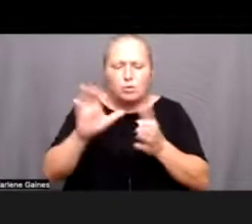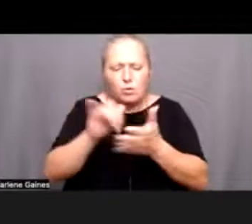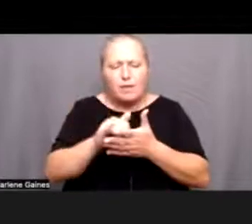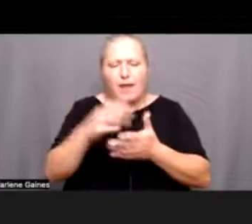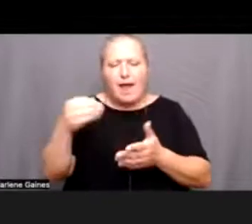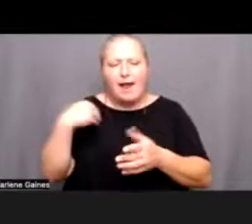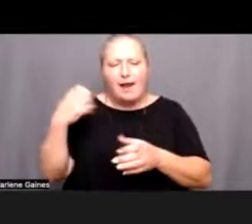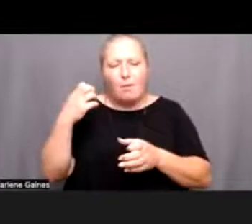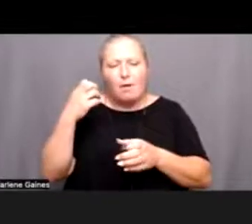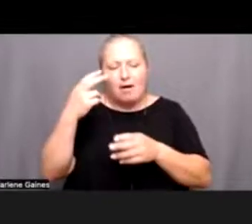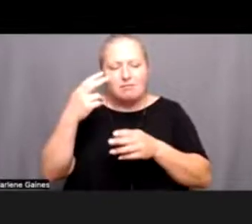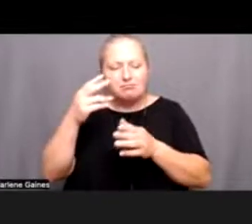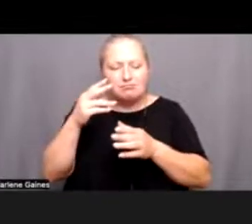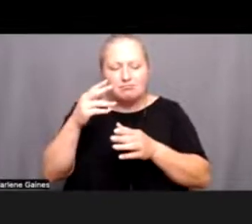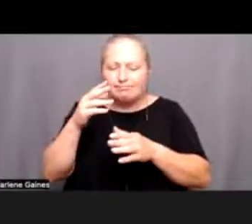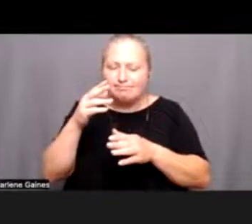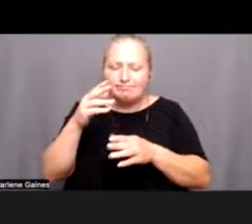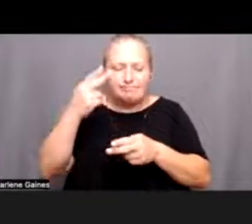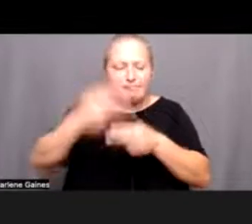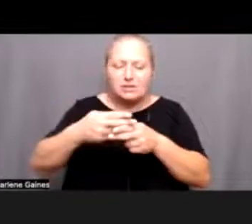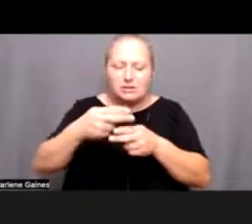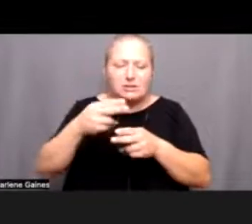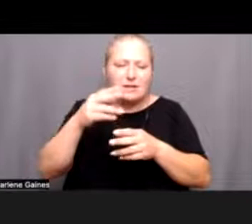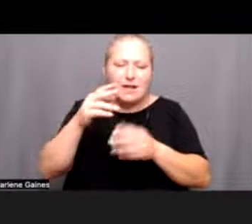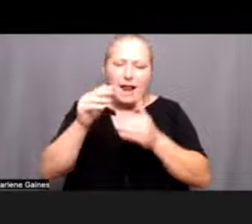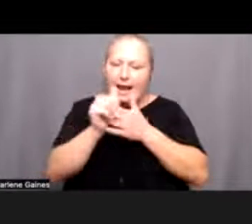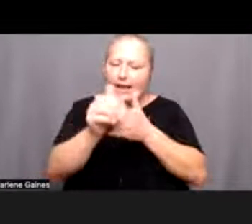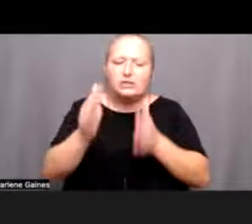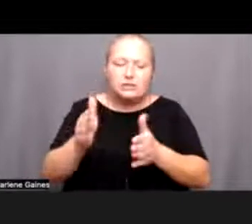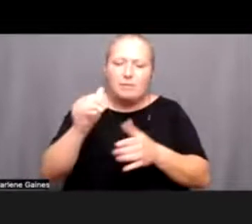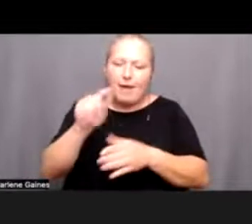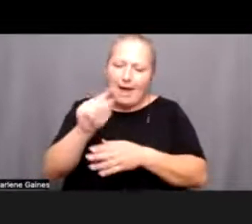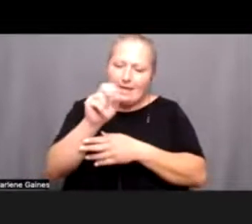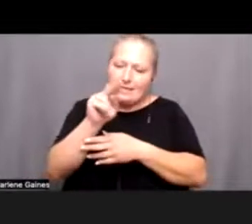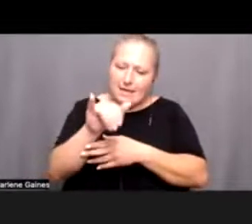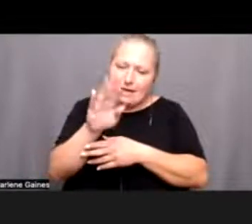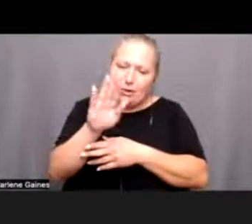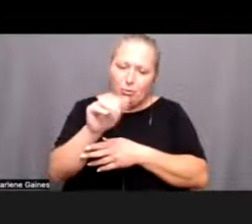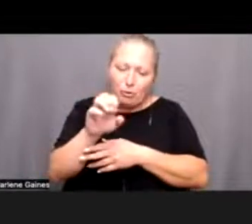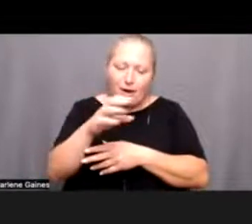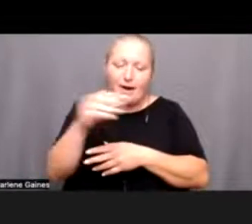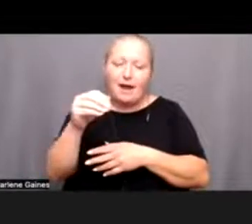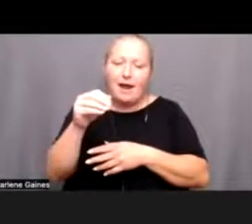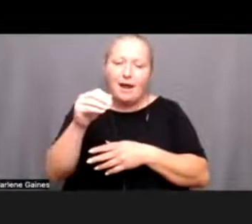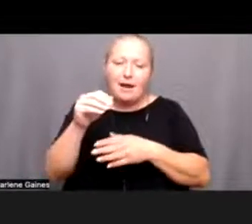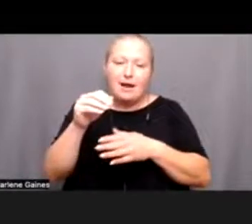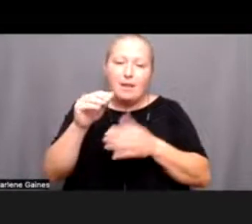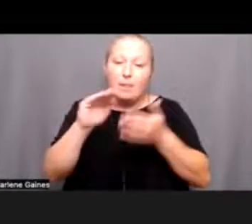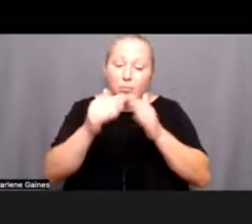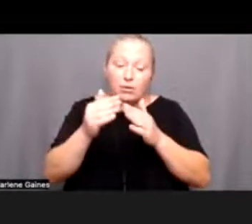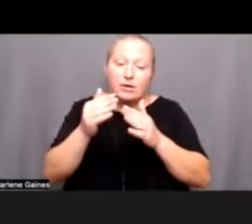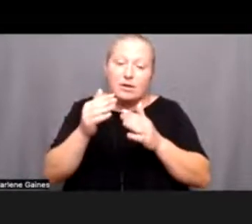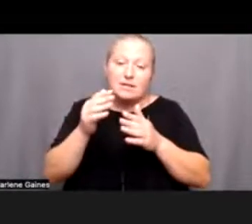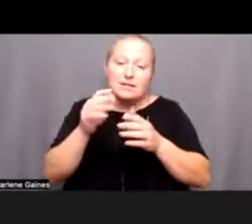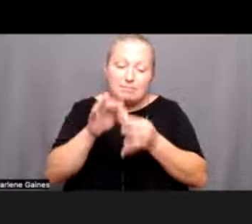at Sunnybray, the leadership at Sunnybray, and certainly our 2 community service specialists who make those phone calls, as well as